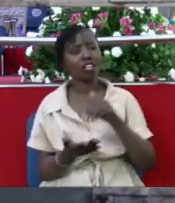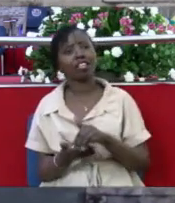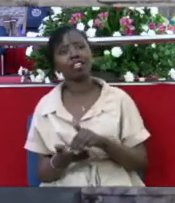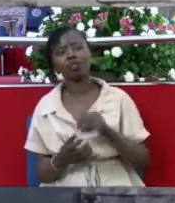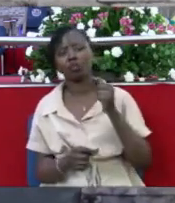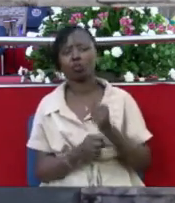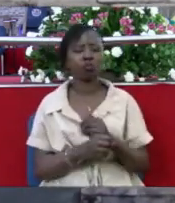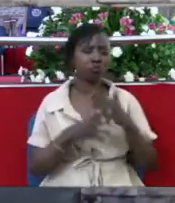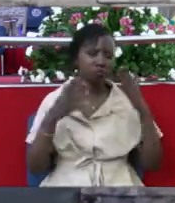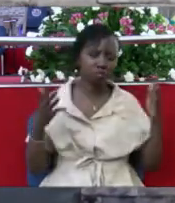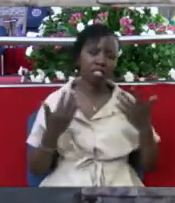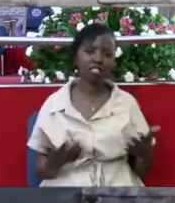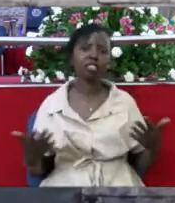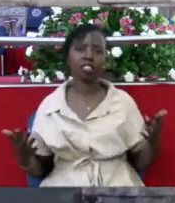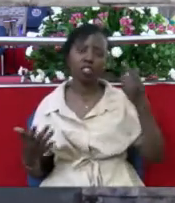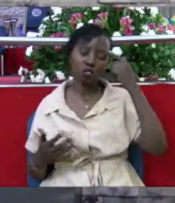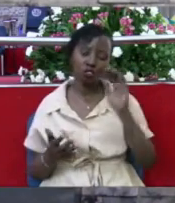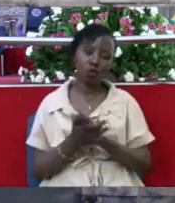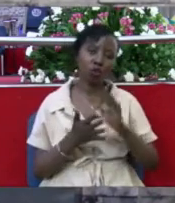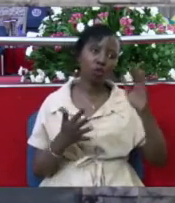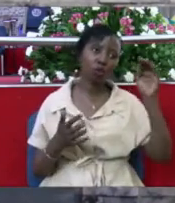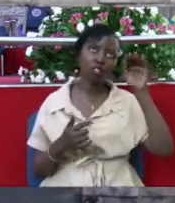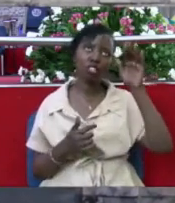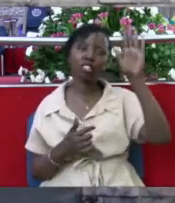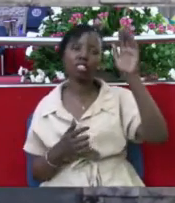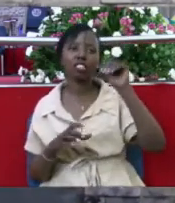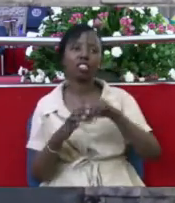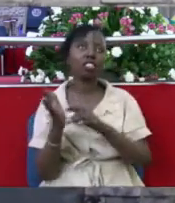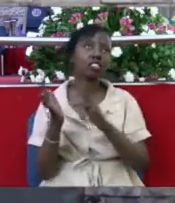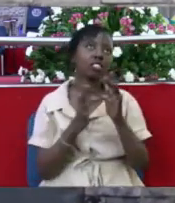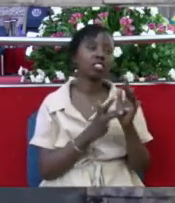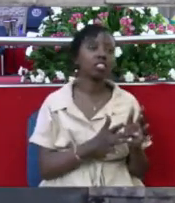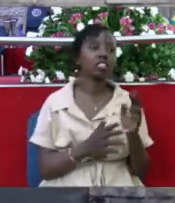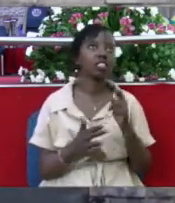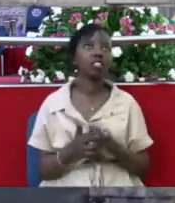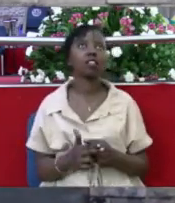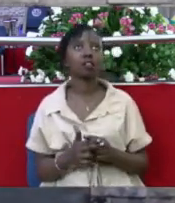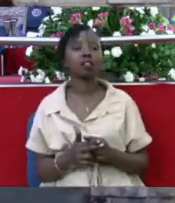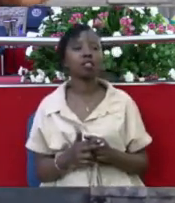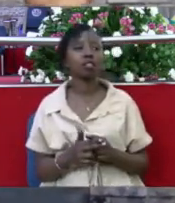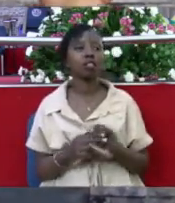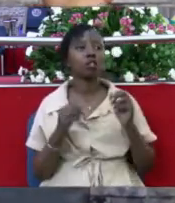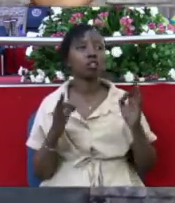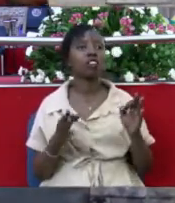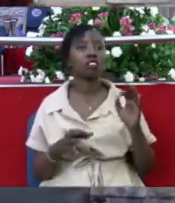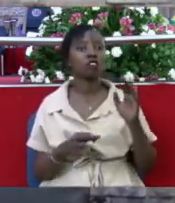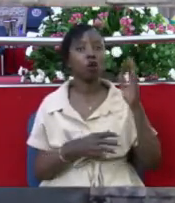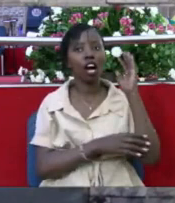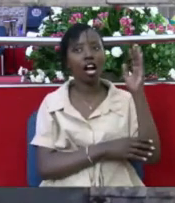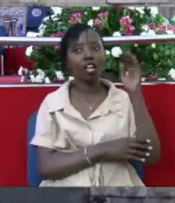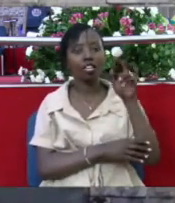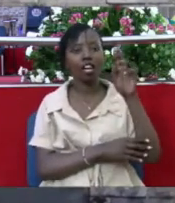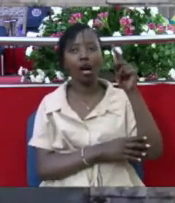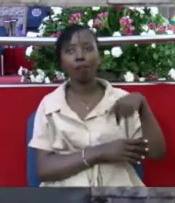things for His glory, in Jesus' name. And so if your hand is up and with